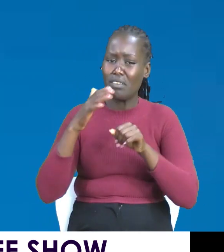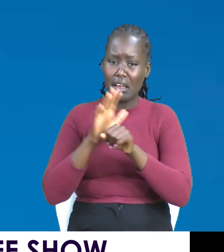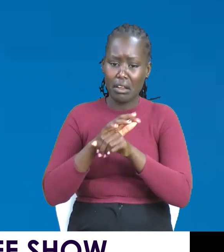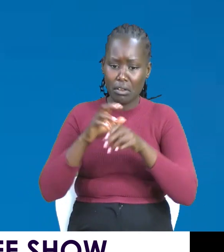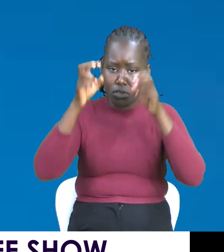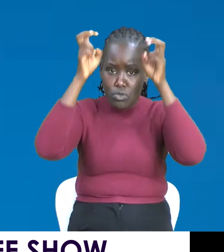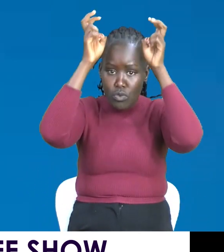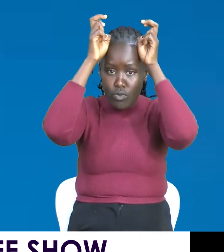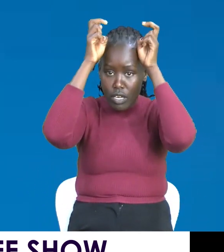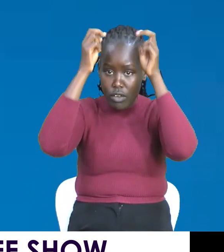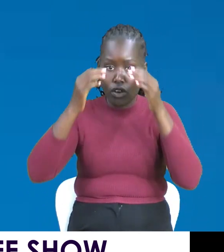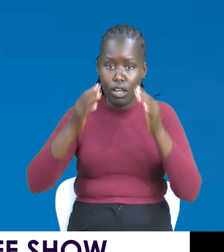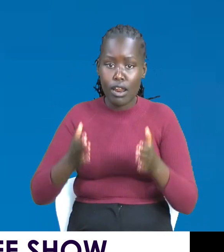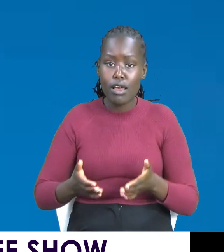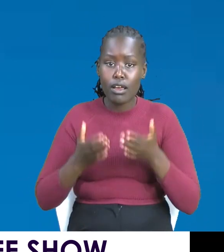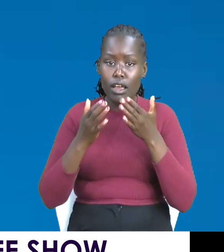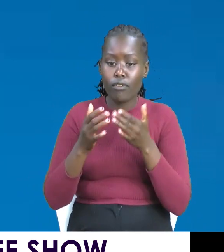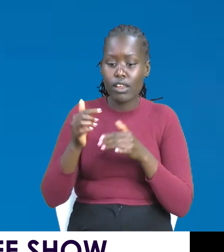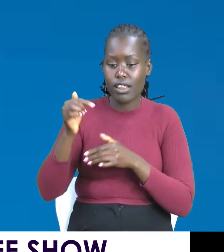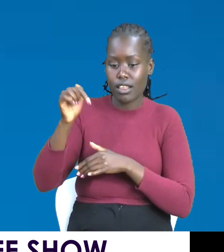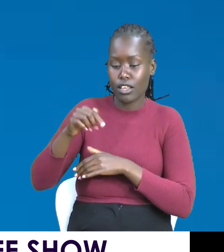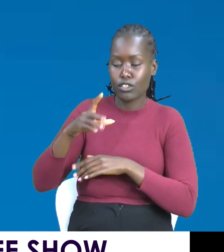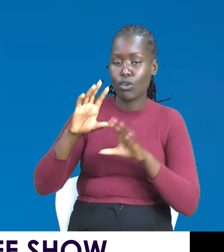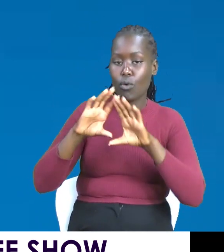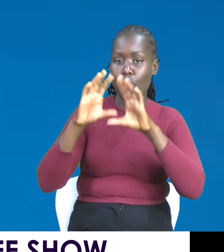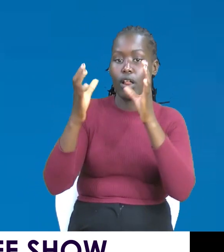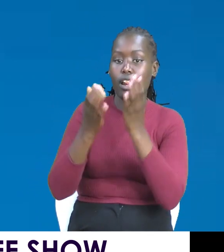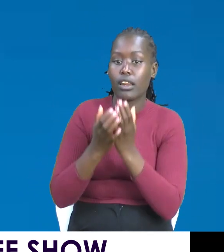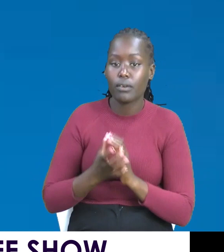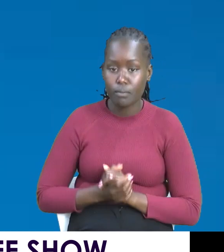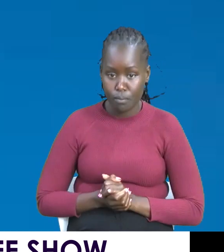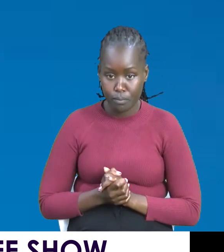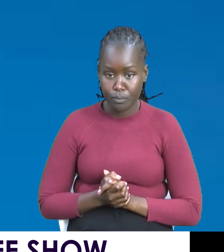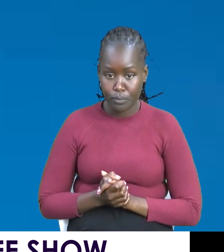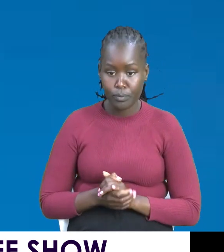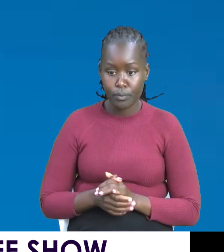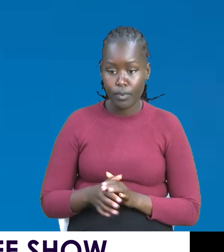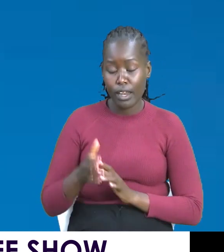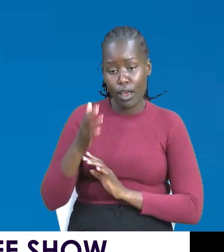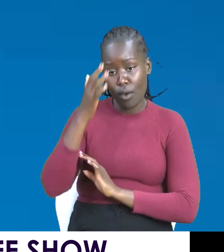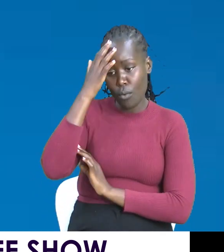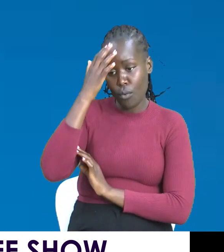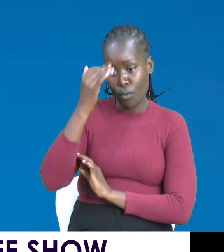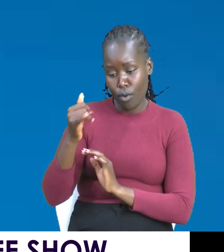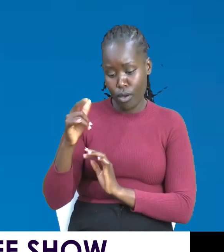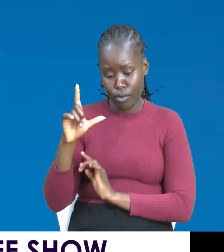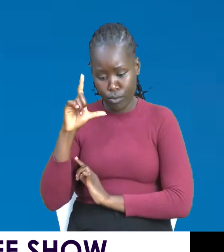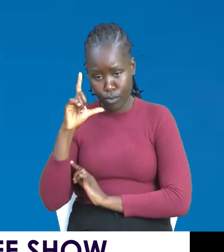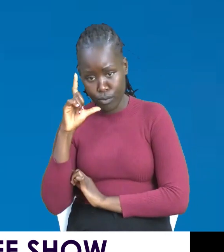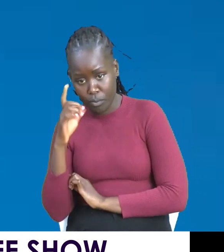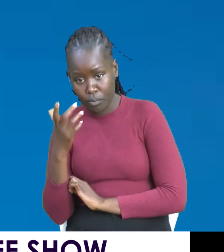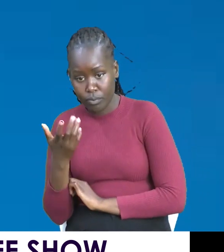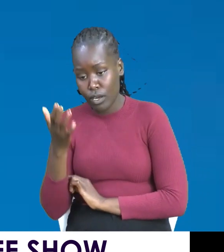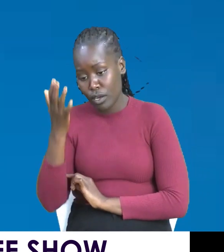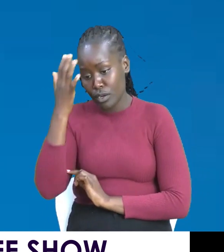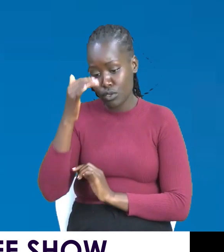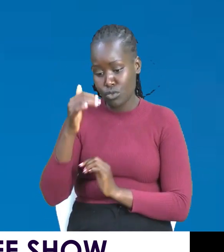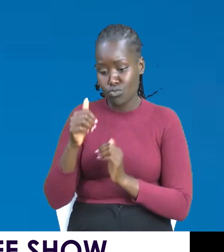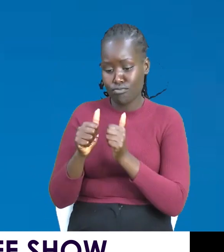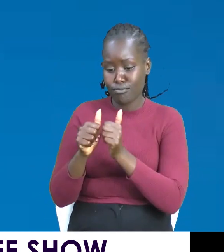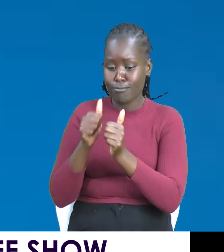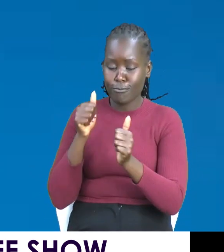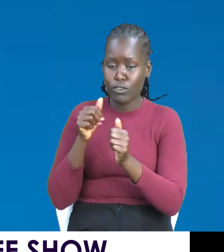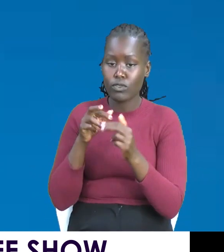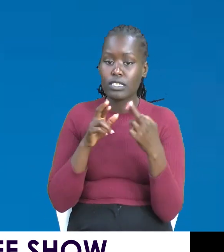will be birthed in the present world. It is while you are asleep. It is while you are neglecting